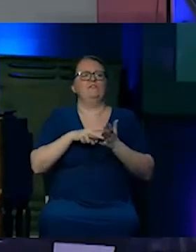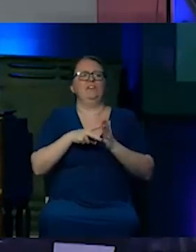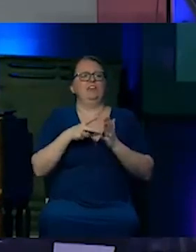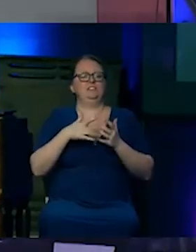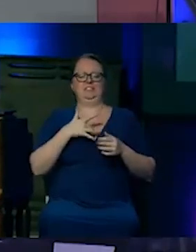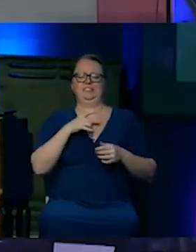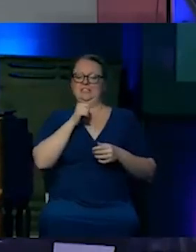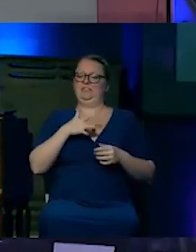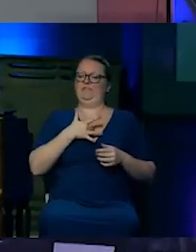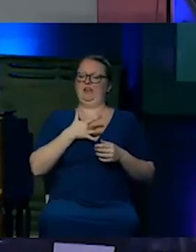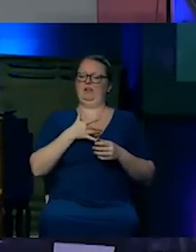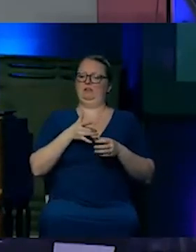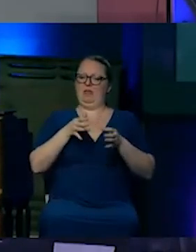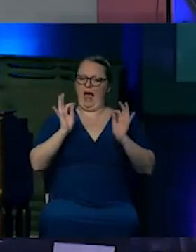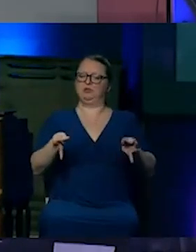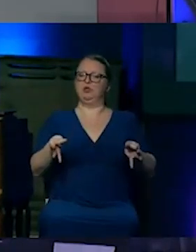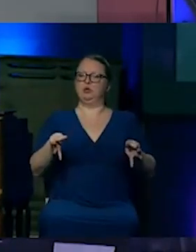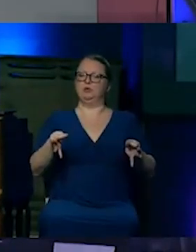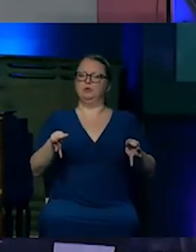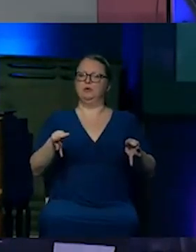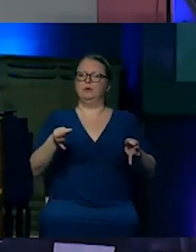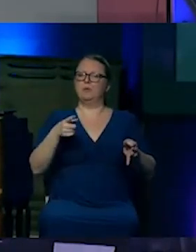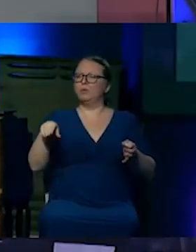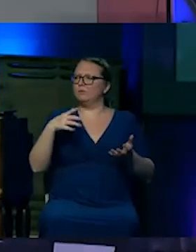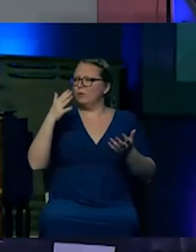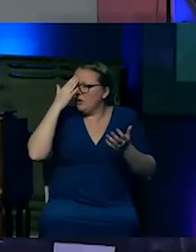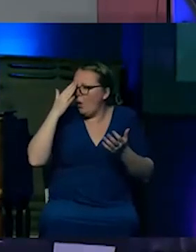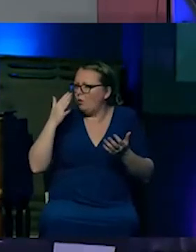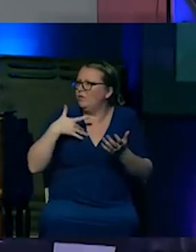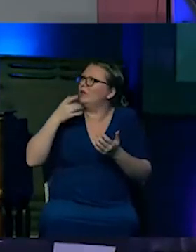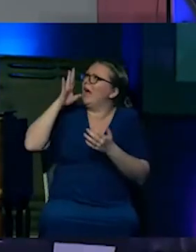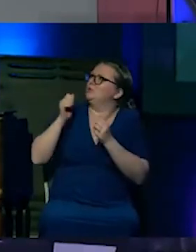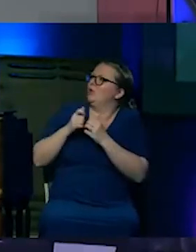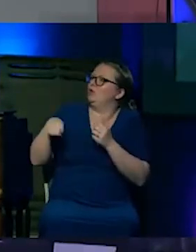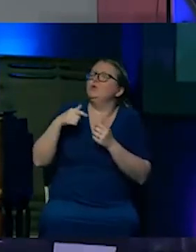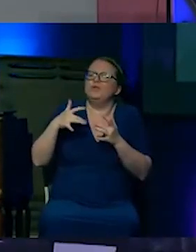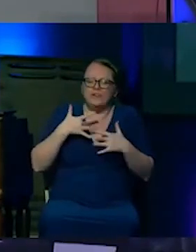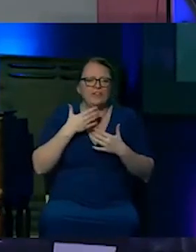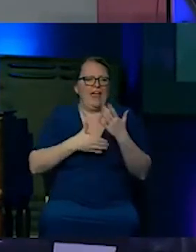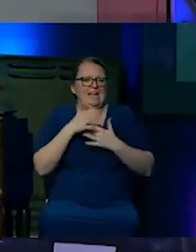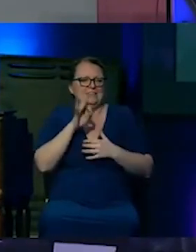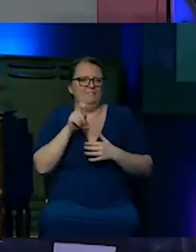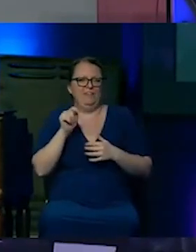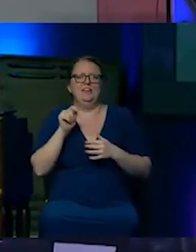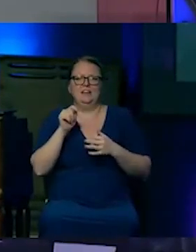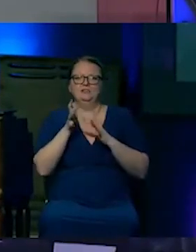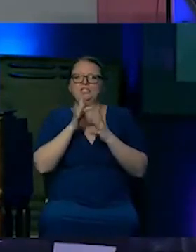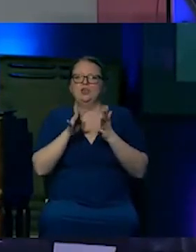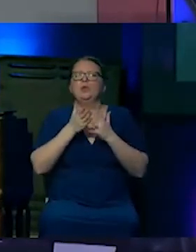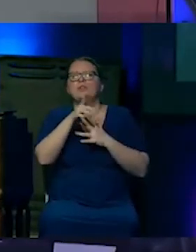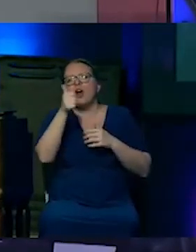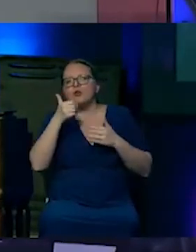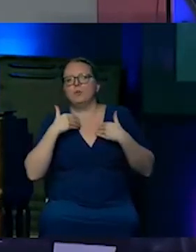a moment, and like God is with you, and you feel the hands and feet of Jesus through the other members of the body